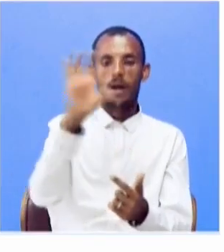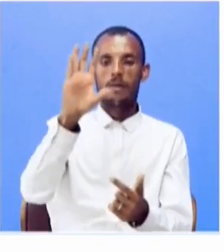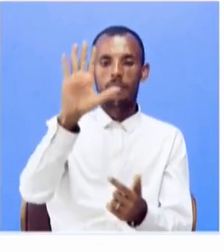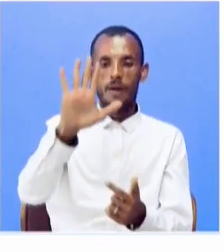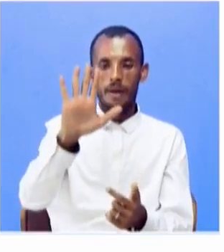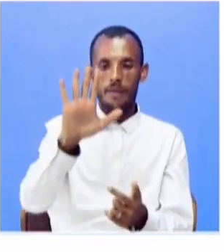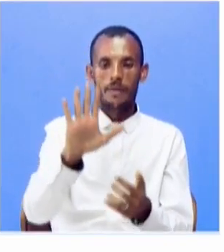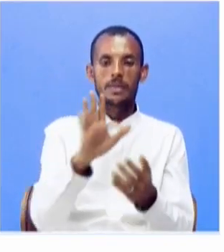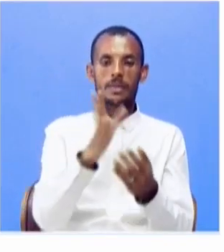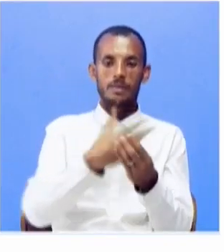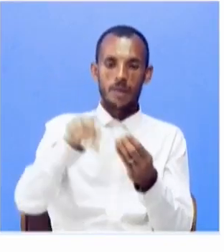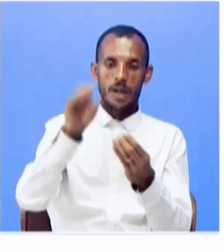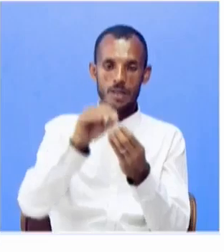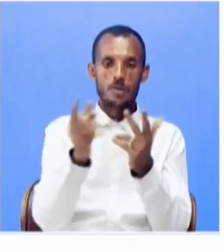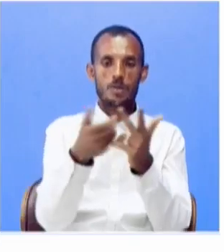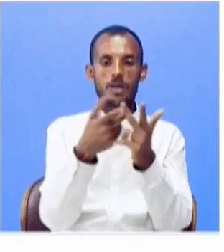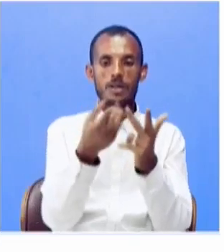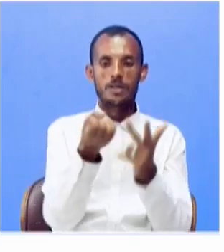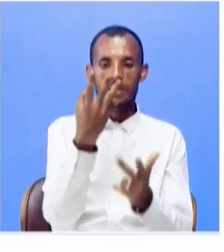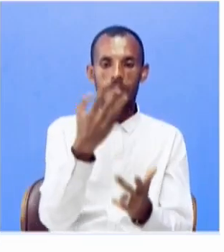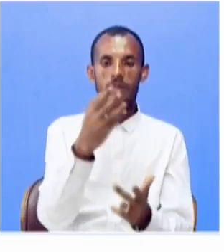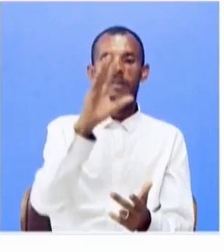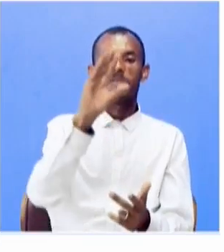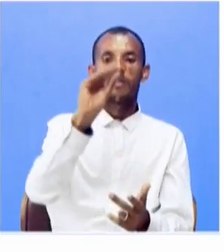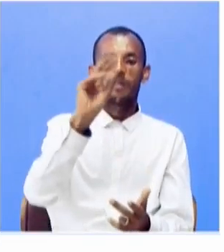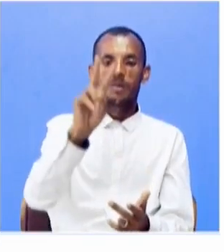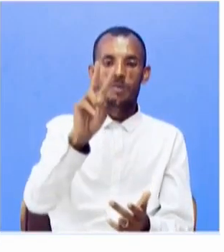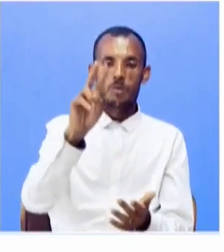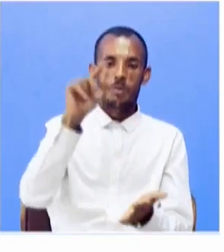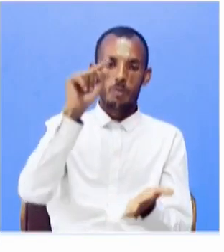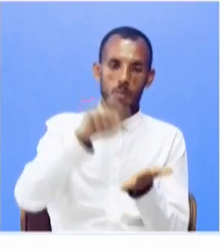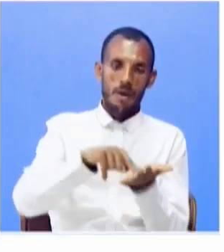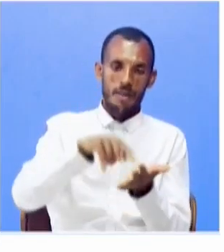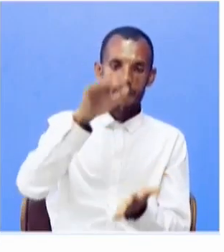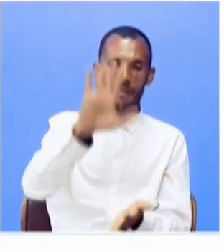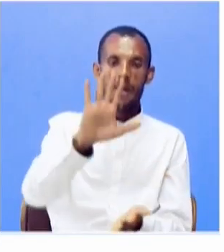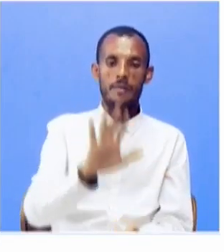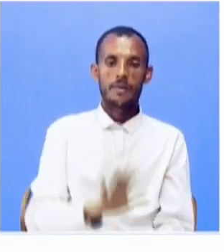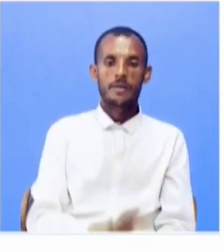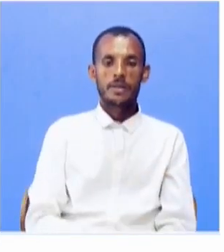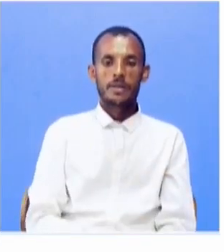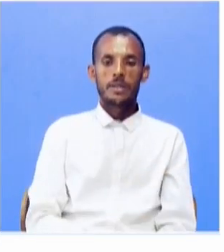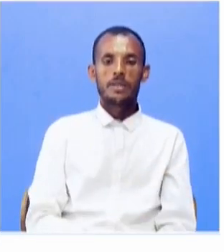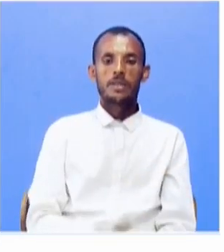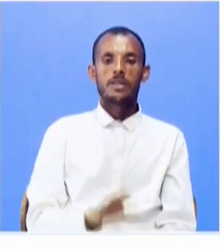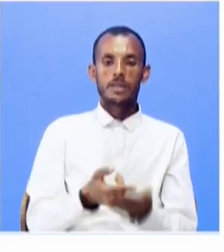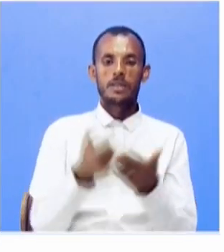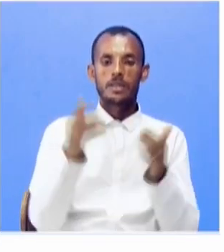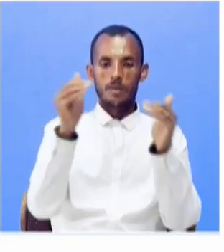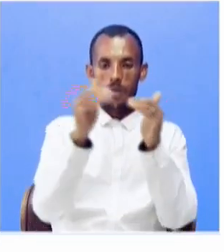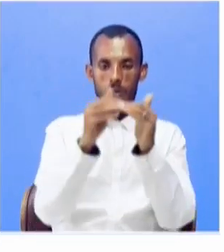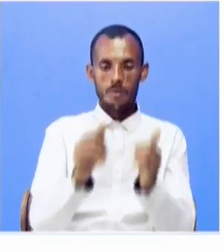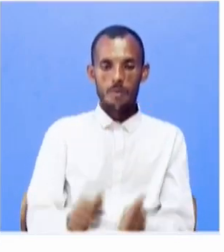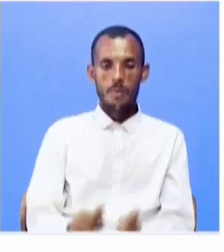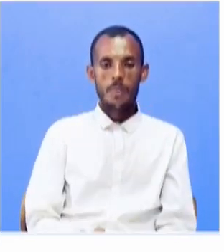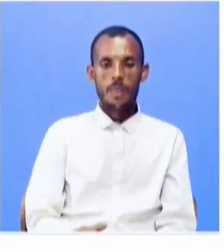on third interval, it is 52.5. So this gives us